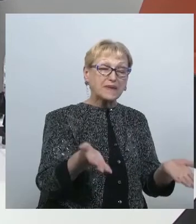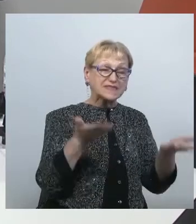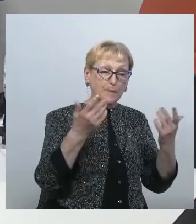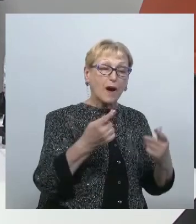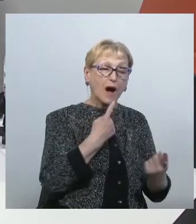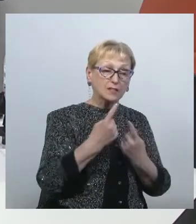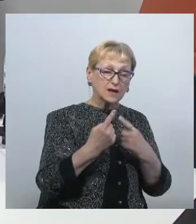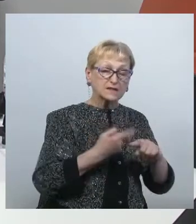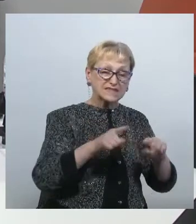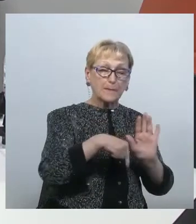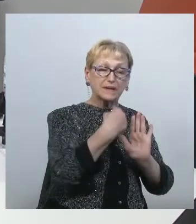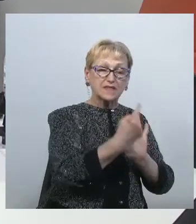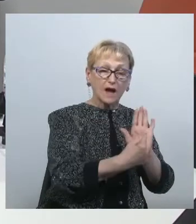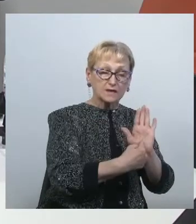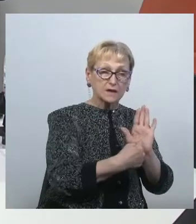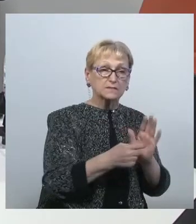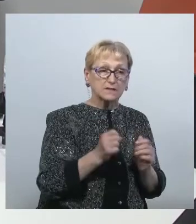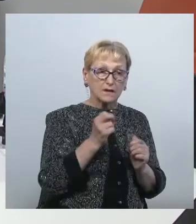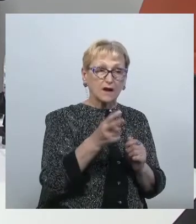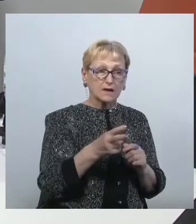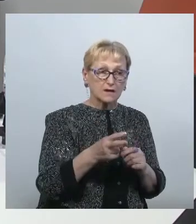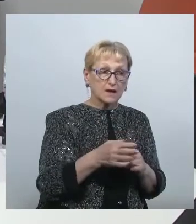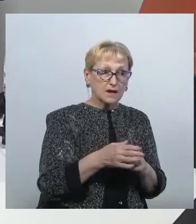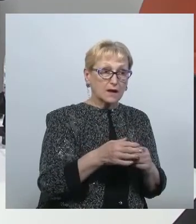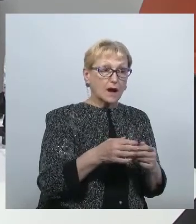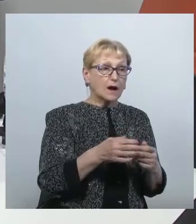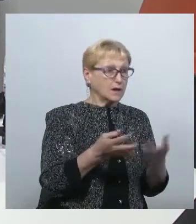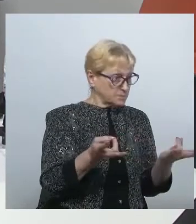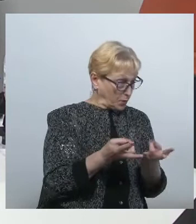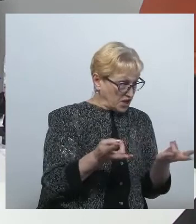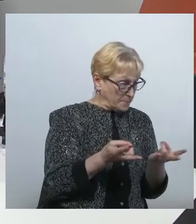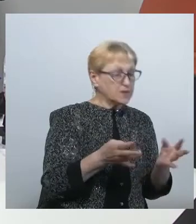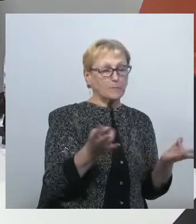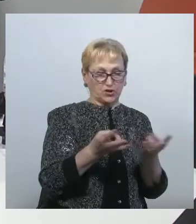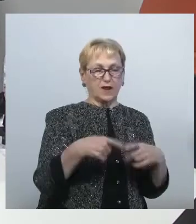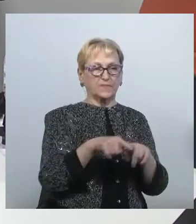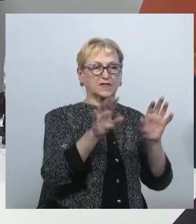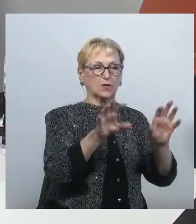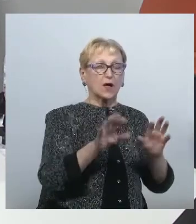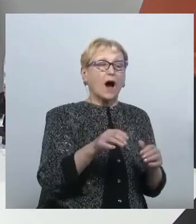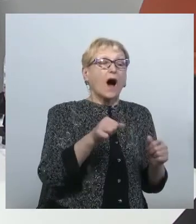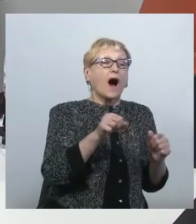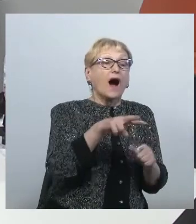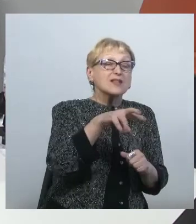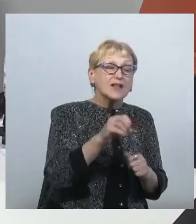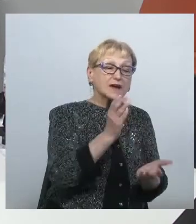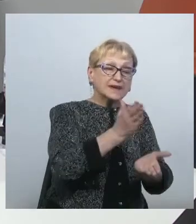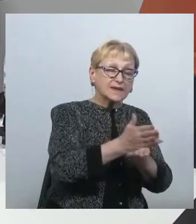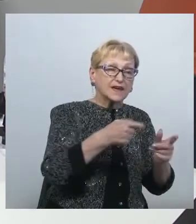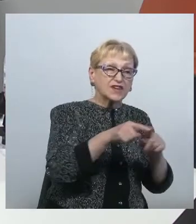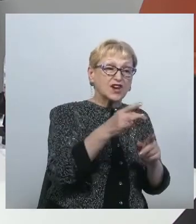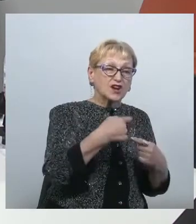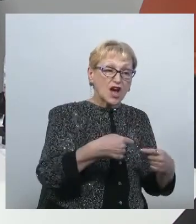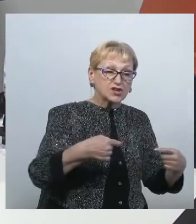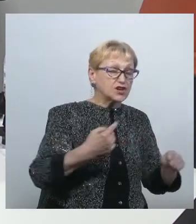We also raise this issue as media experts. Do we need a media law? Yes, we do. But there are some